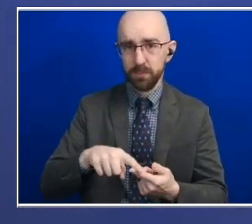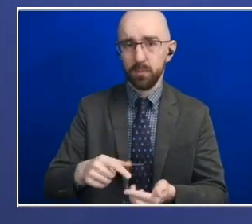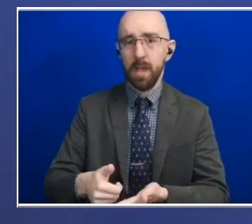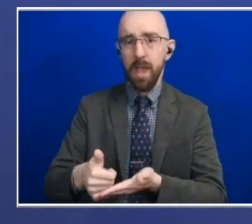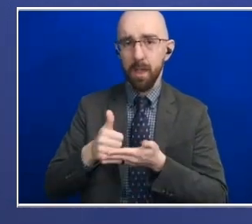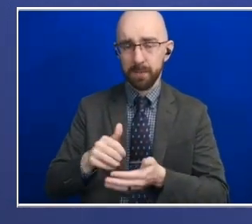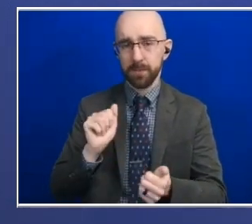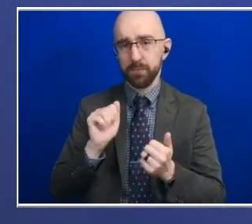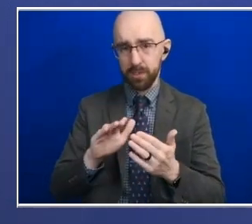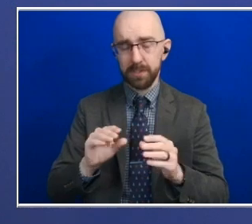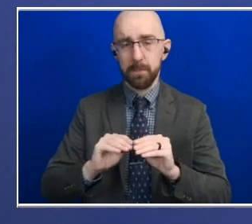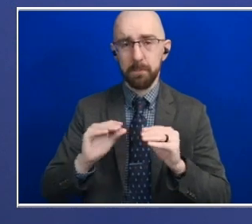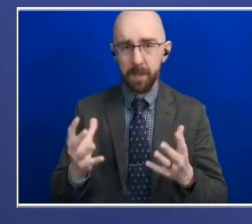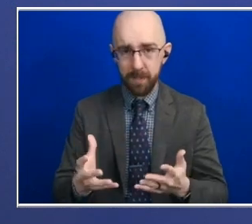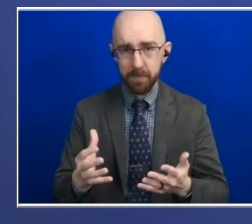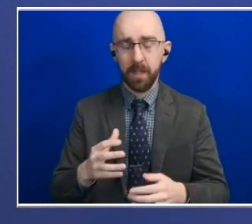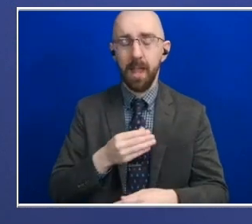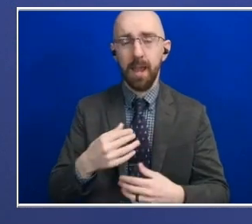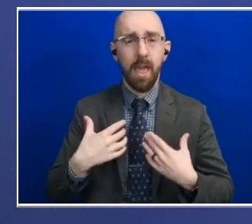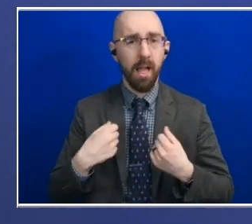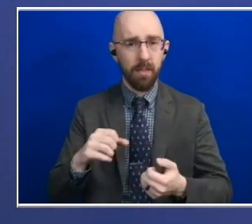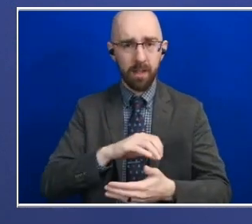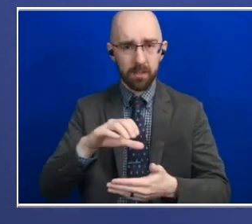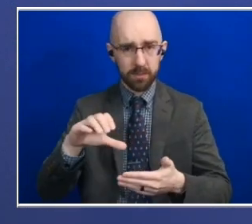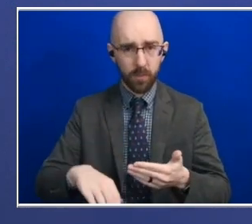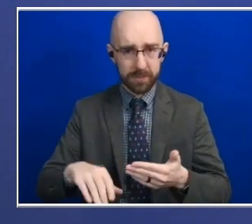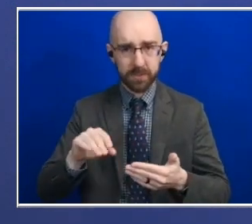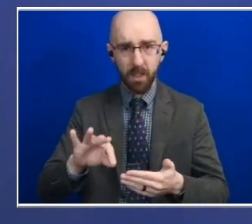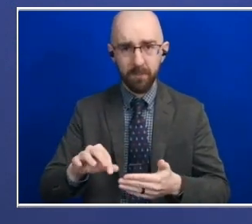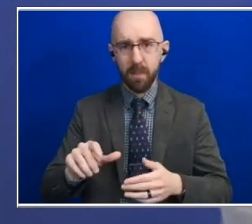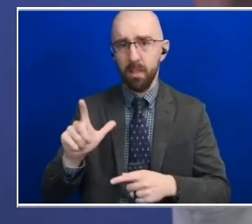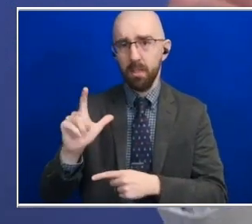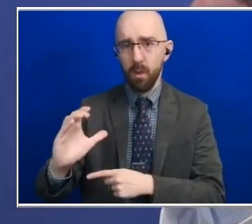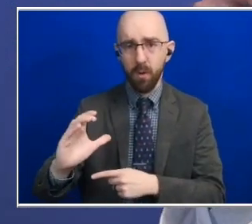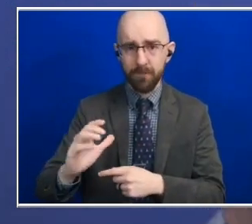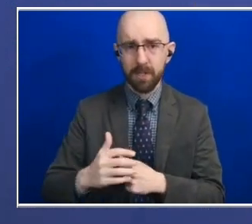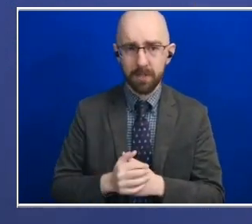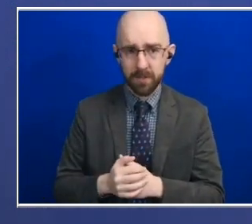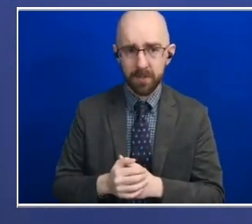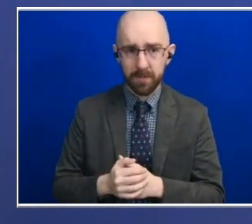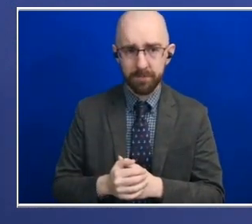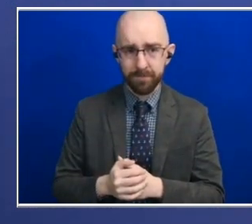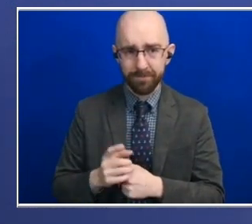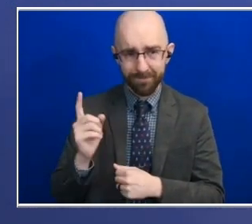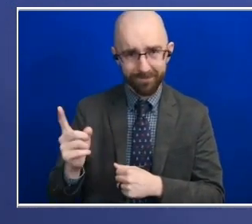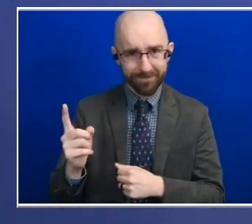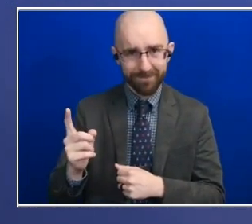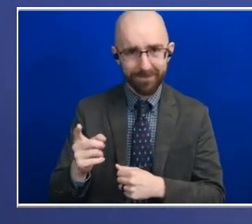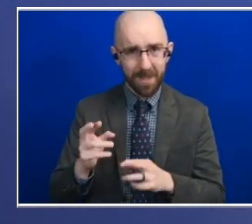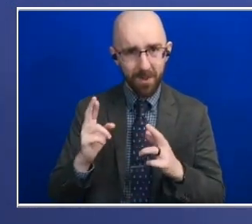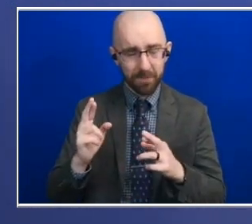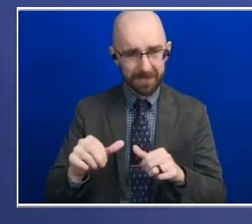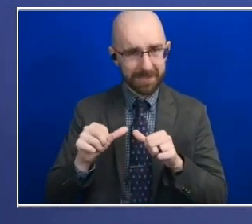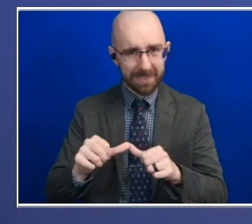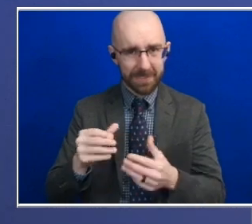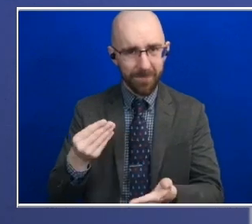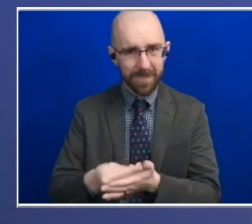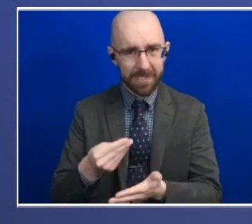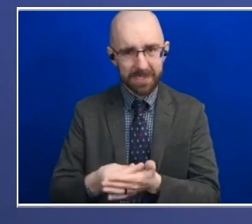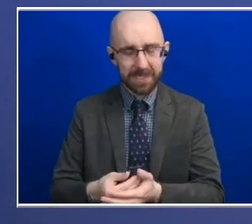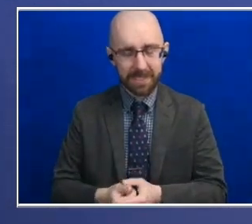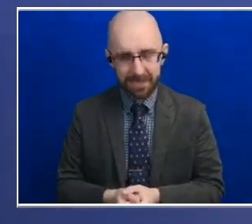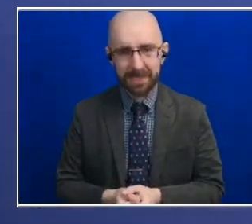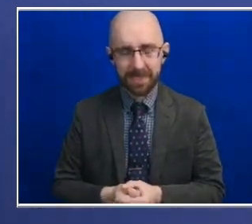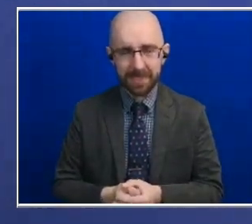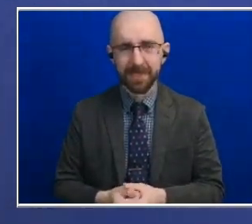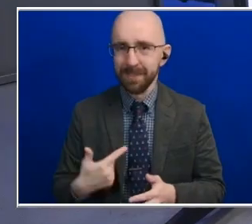and the health consequences of long COVID. All right. But we need continued funding. That's the. What we could say very simply